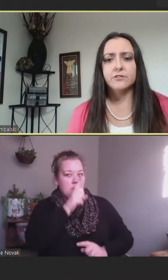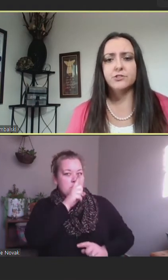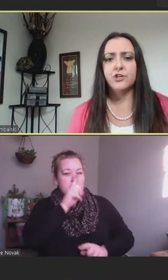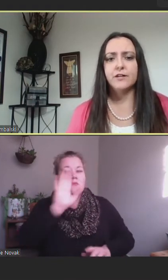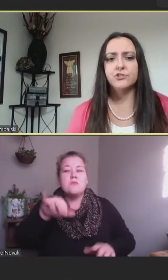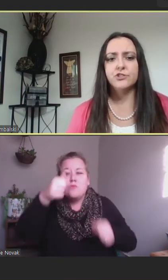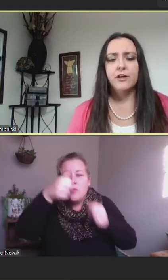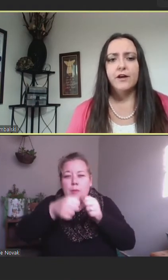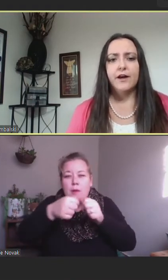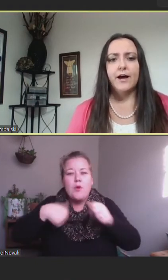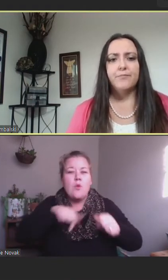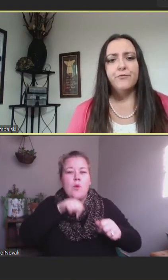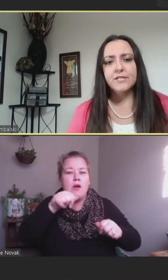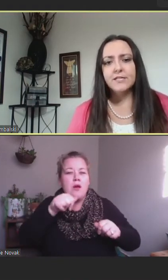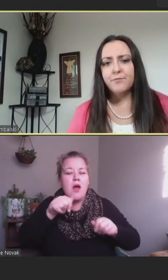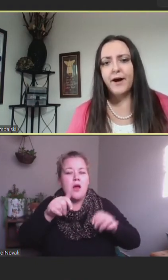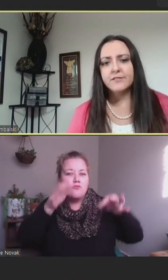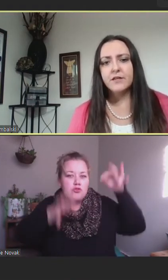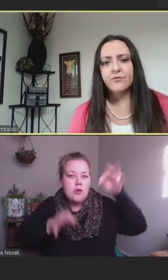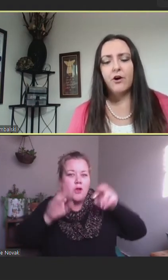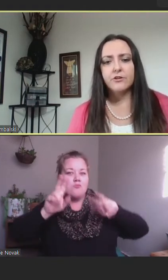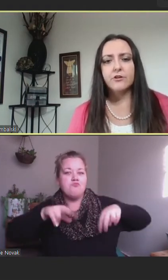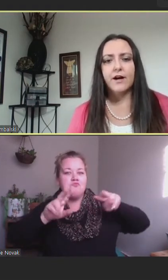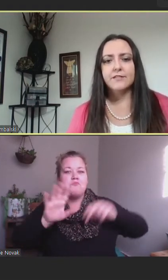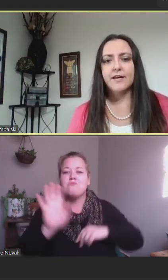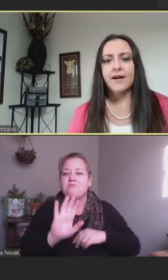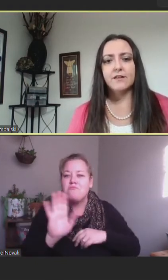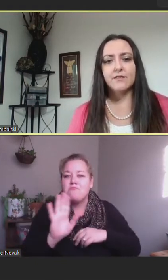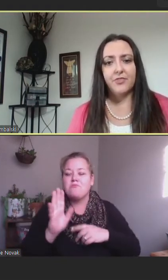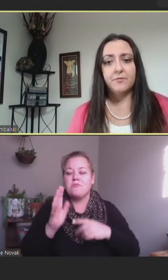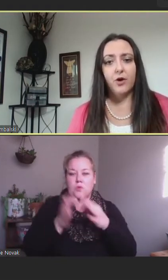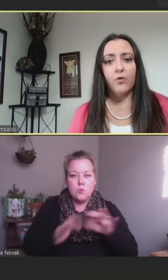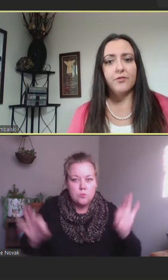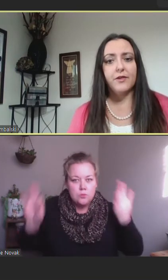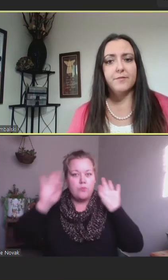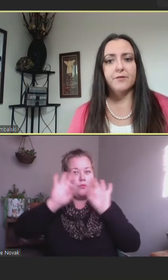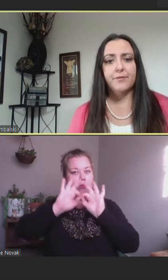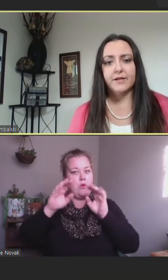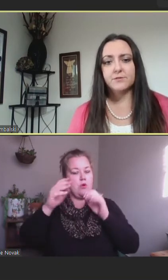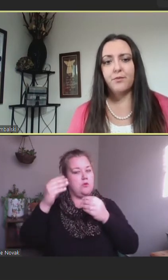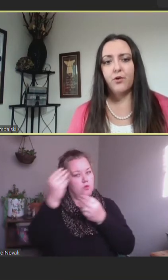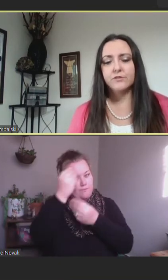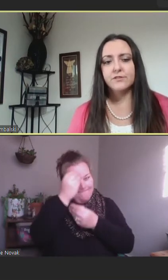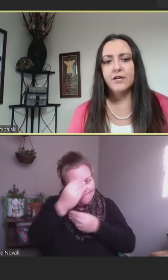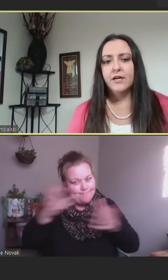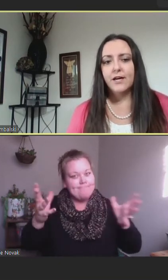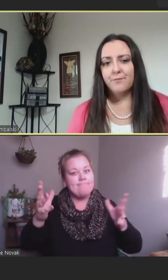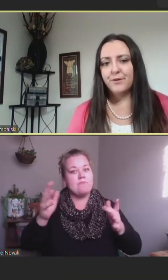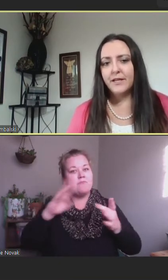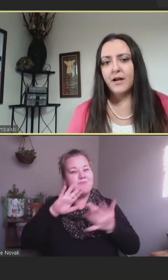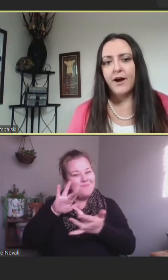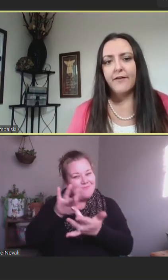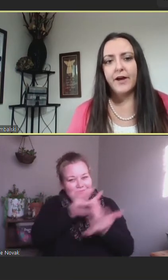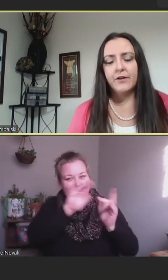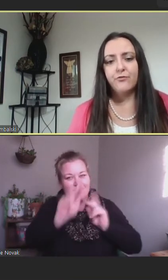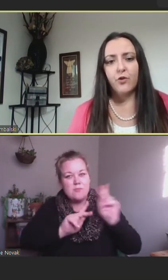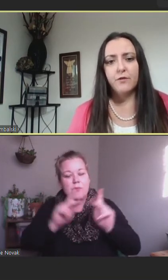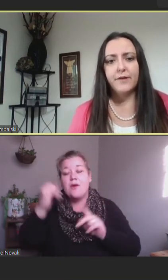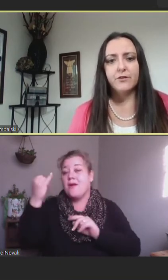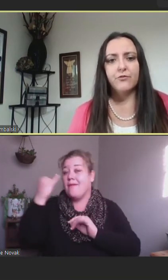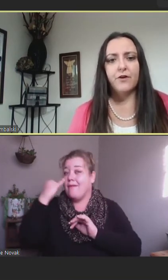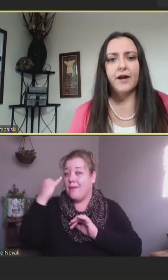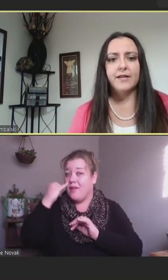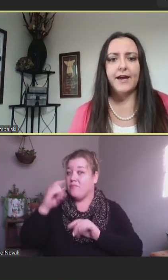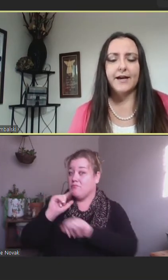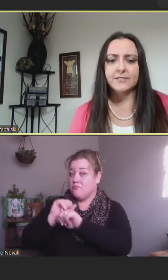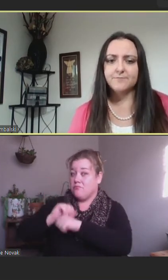here to judge. If you test positive, call your contacts and let them know that they may have been exposed. Complete our online form that